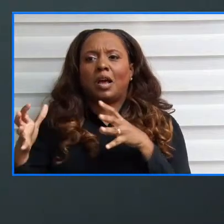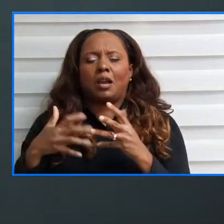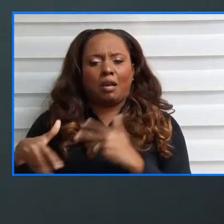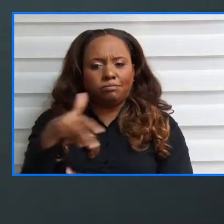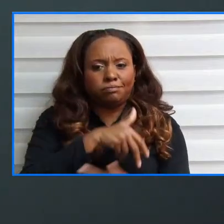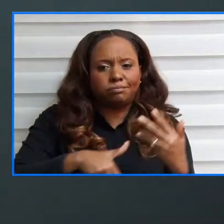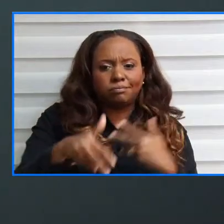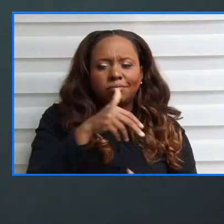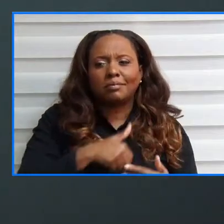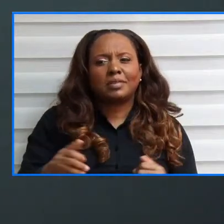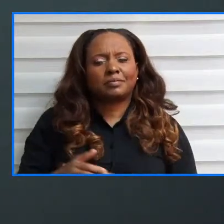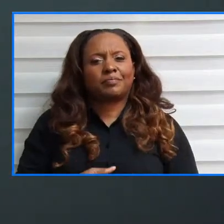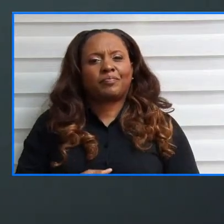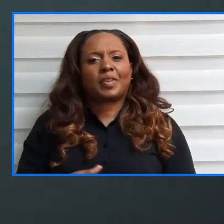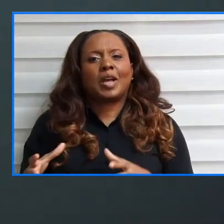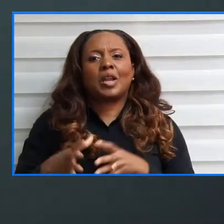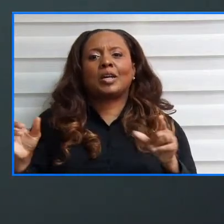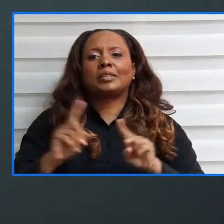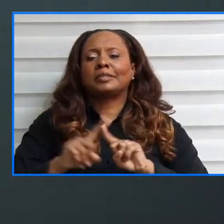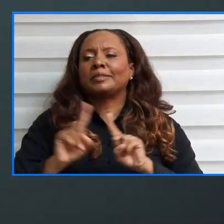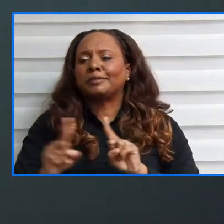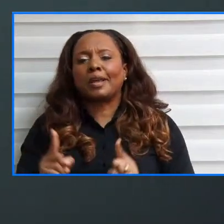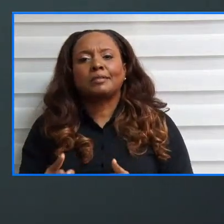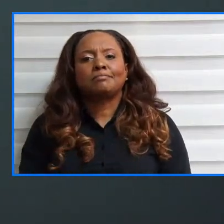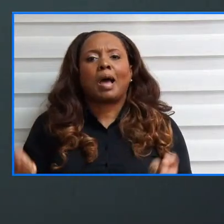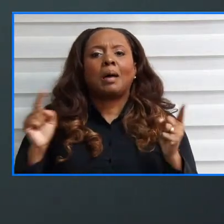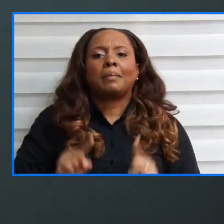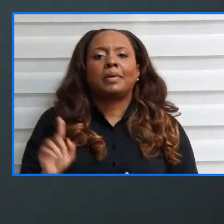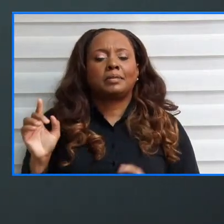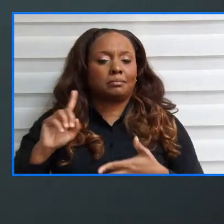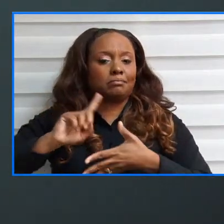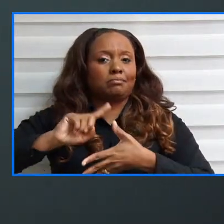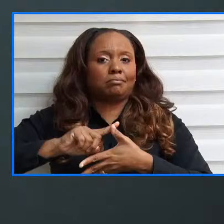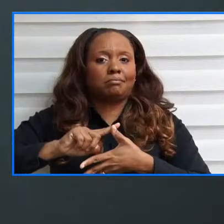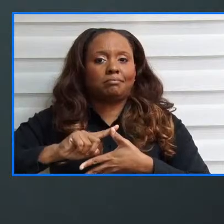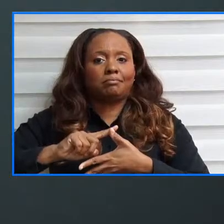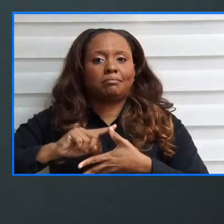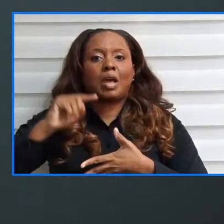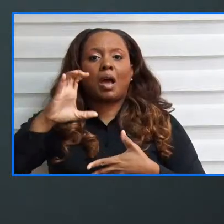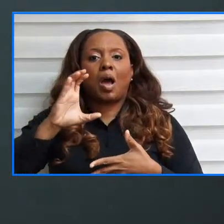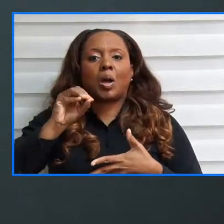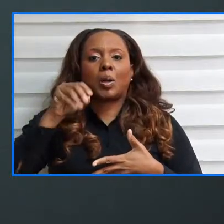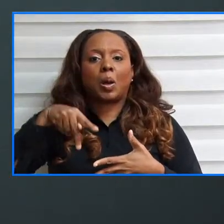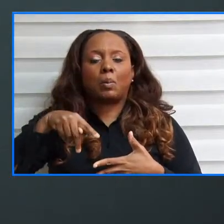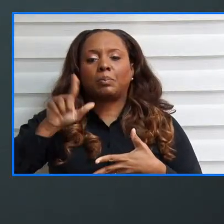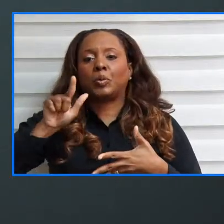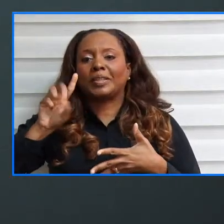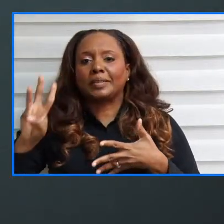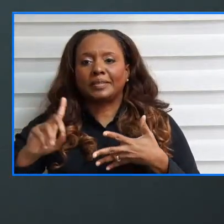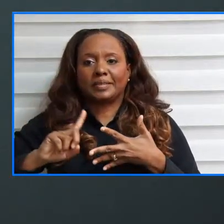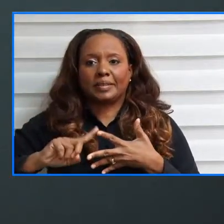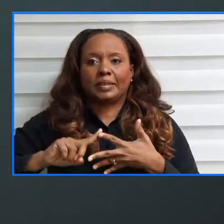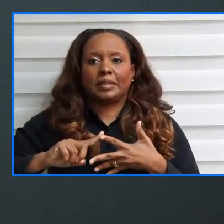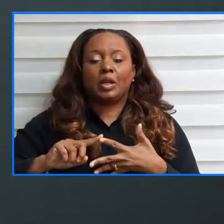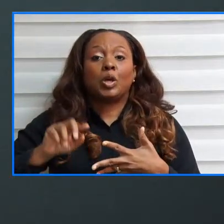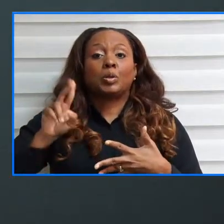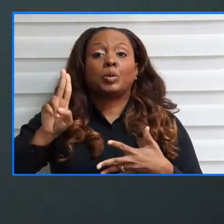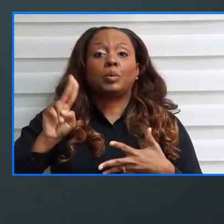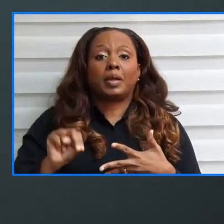COP26 and at the last United Nations General Assembly put a